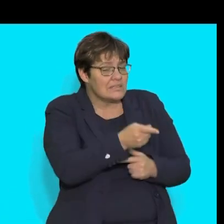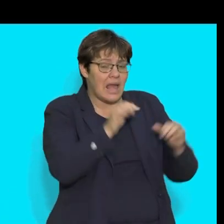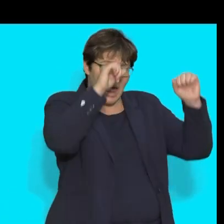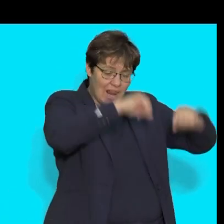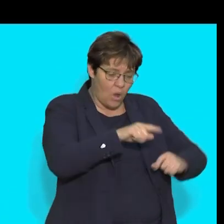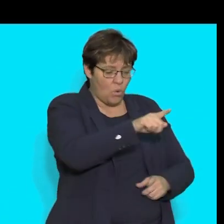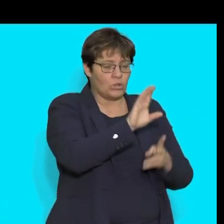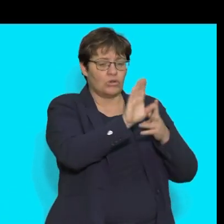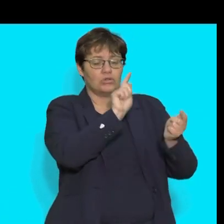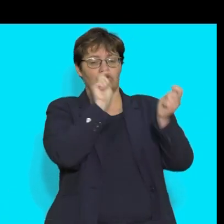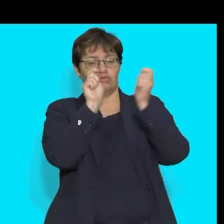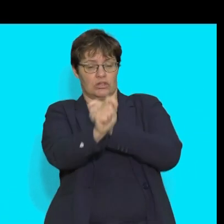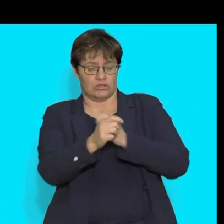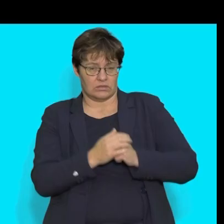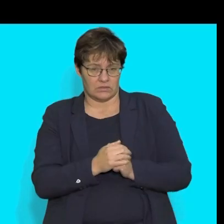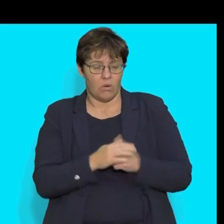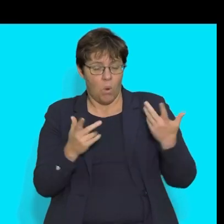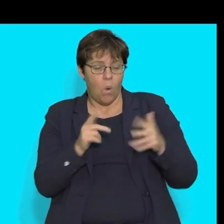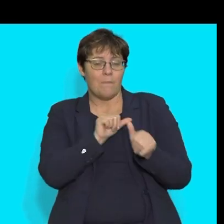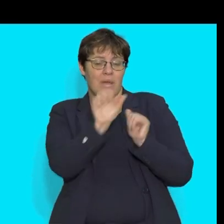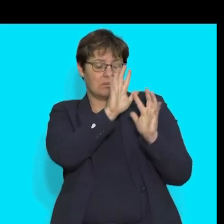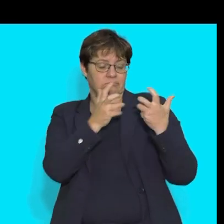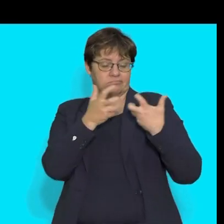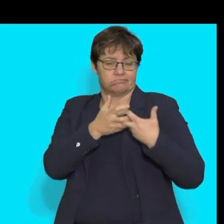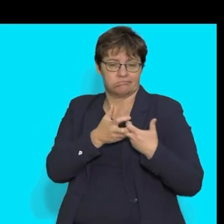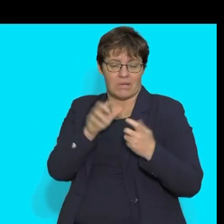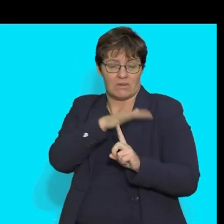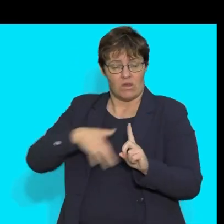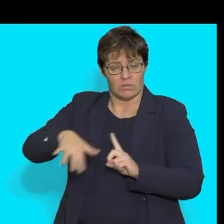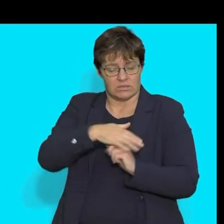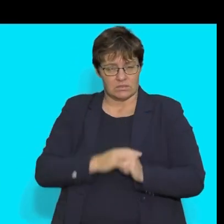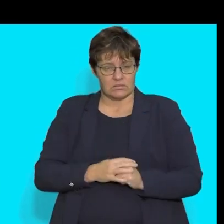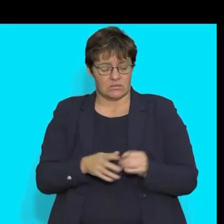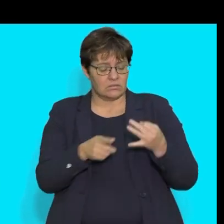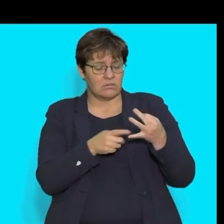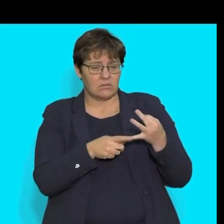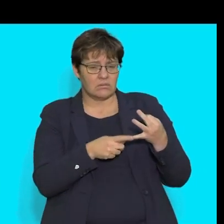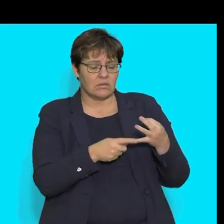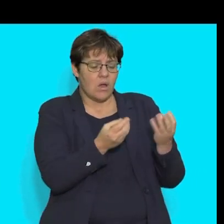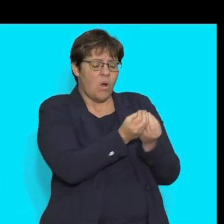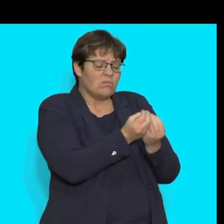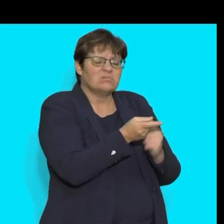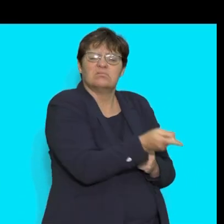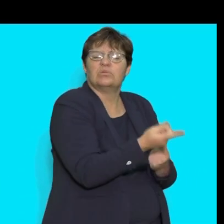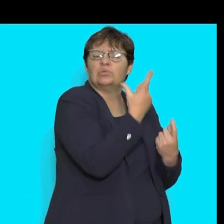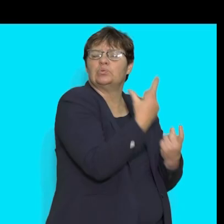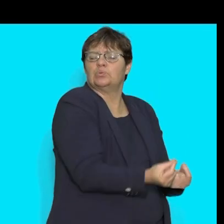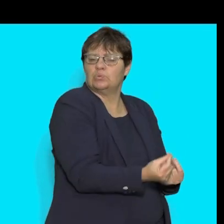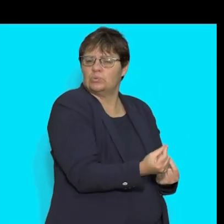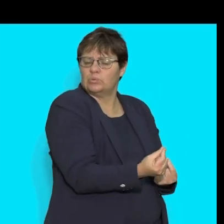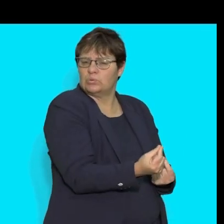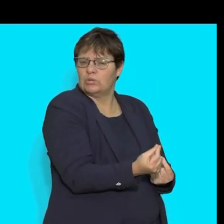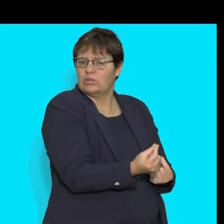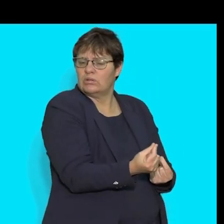that characteristic to become better suited to the environment? What did the organism do, or what did that